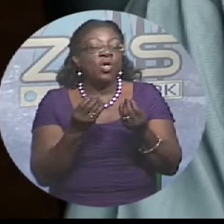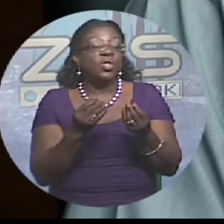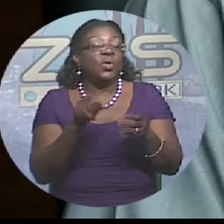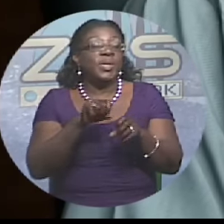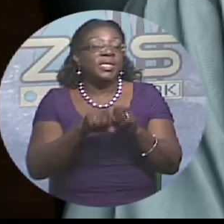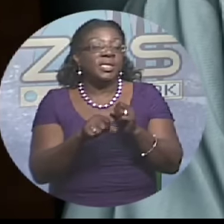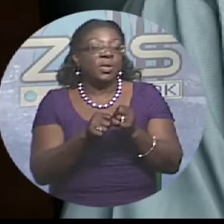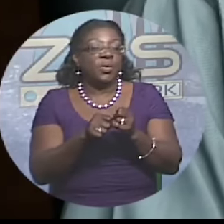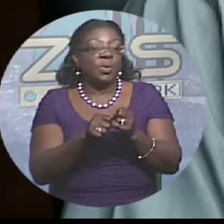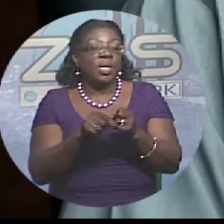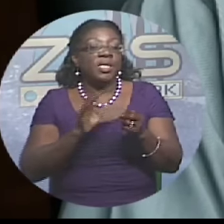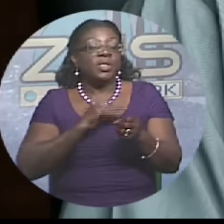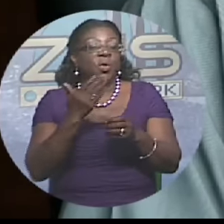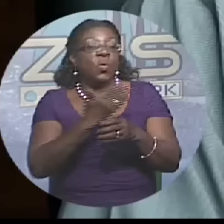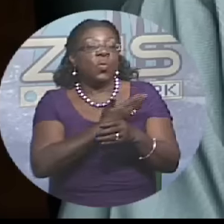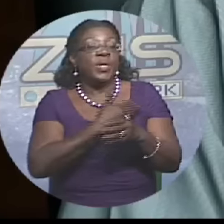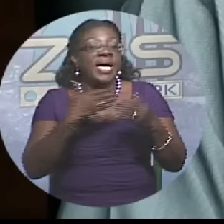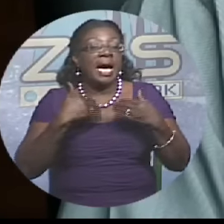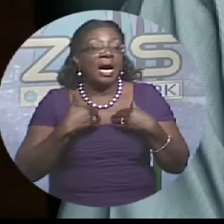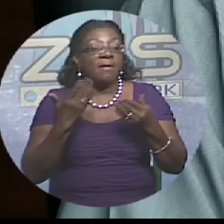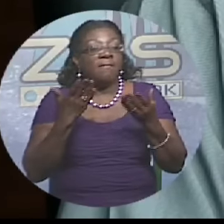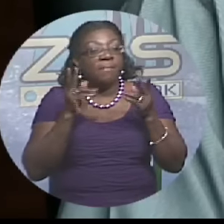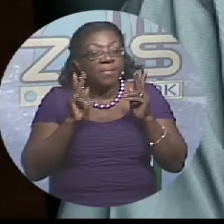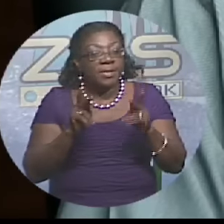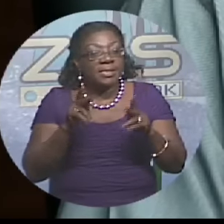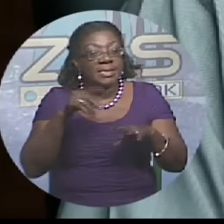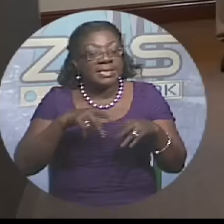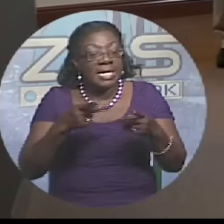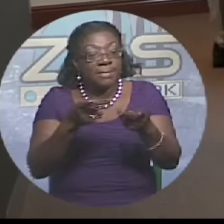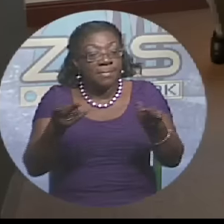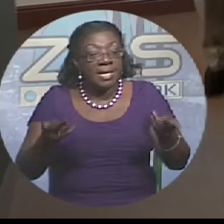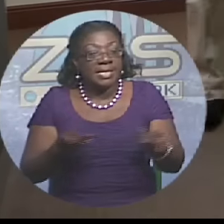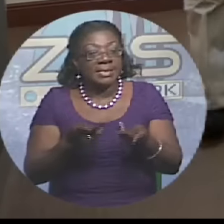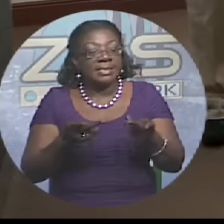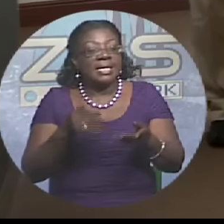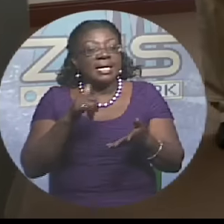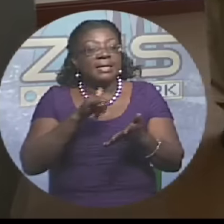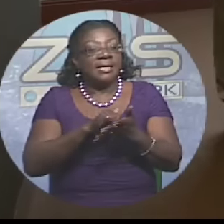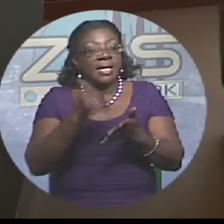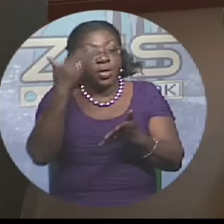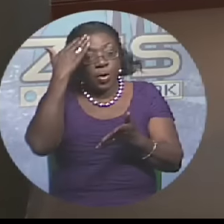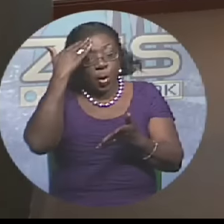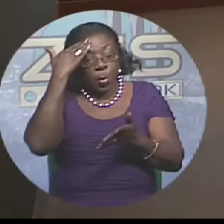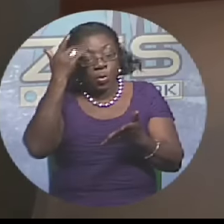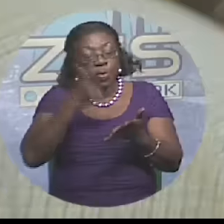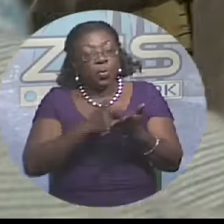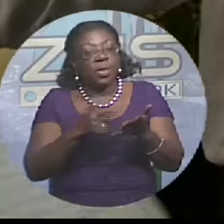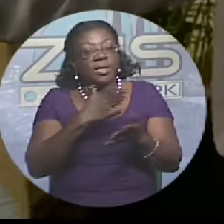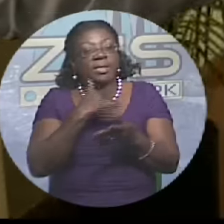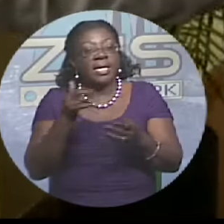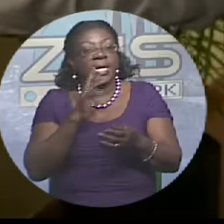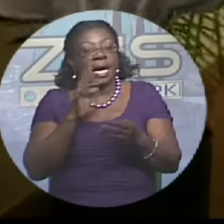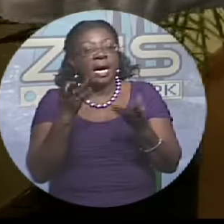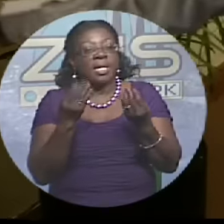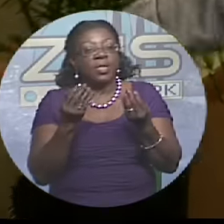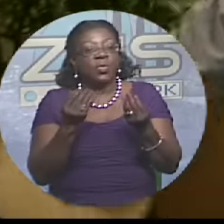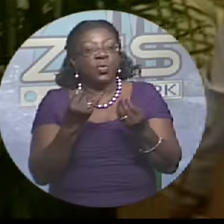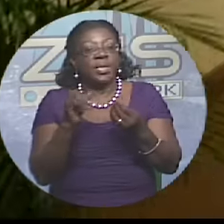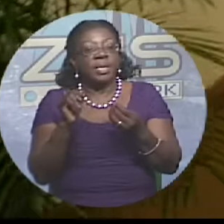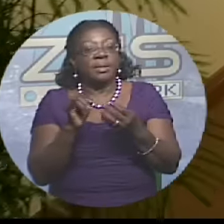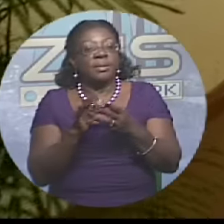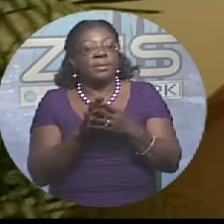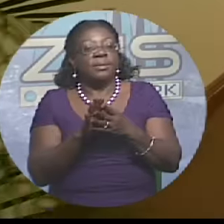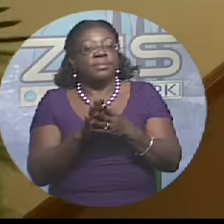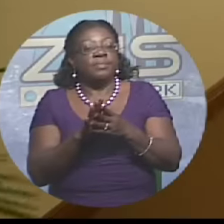indicate to the general public that you have persons in place. Baston says the fact that local meteorologists can make a more